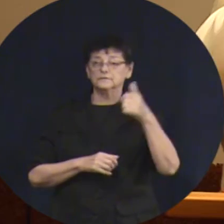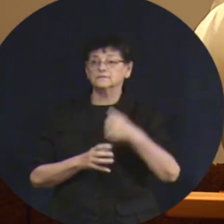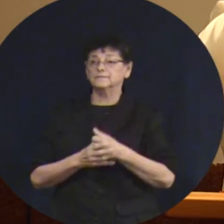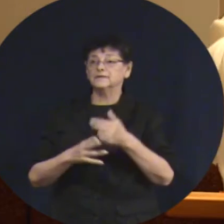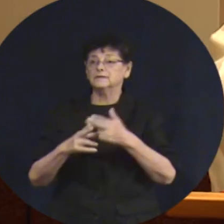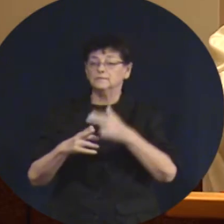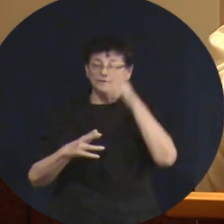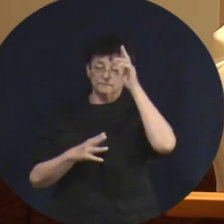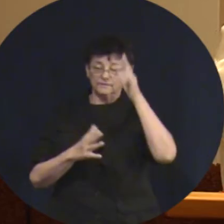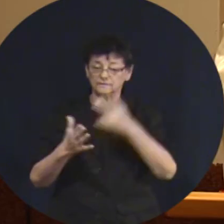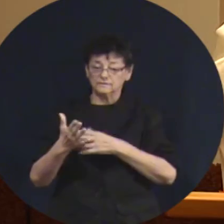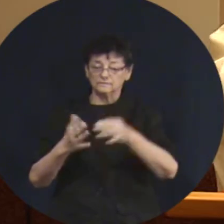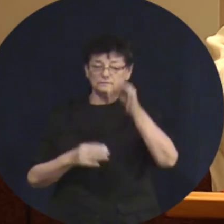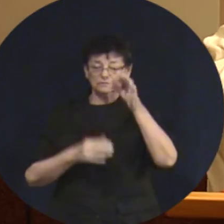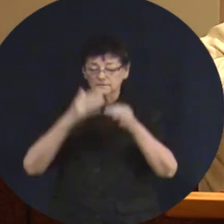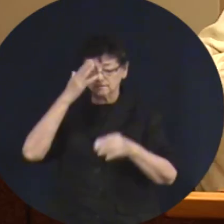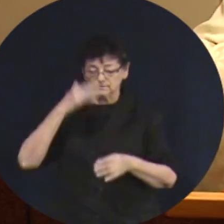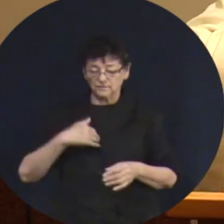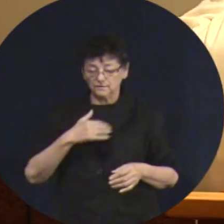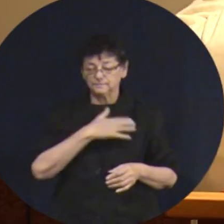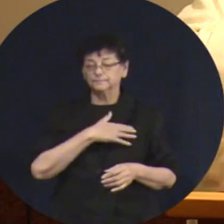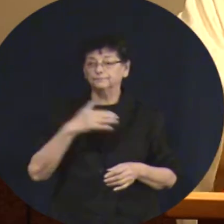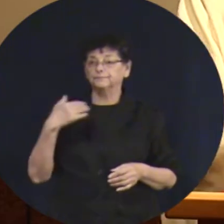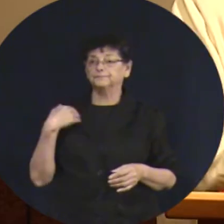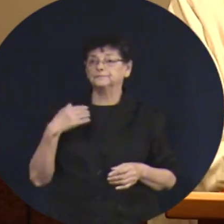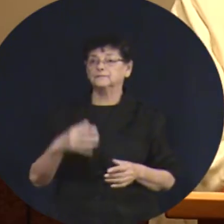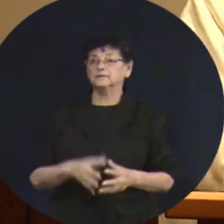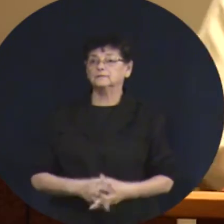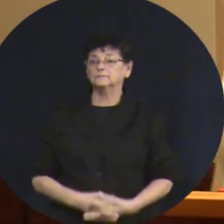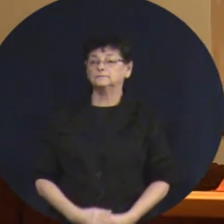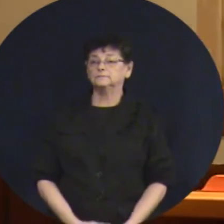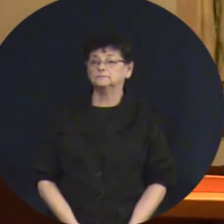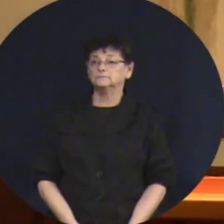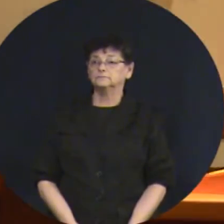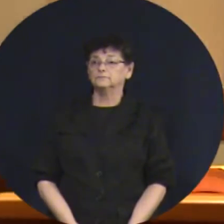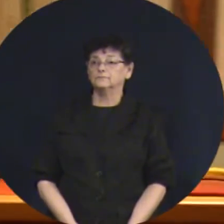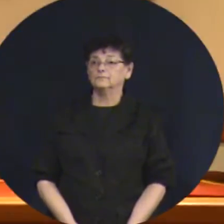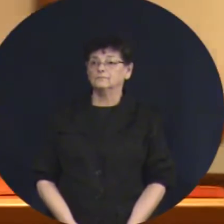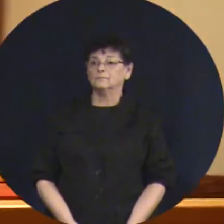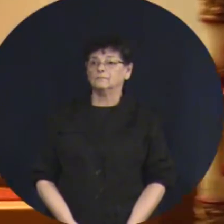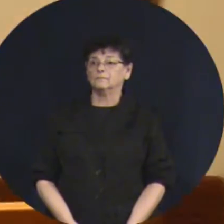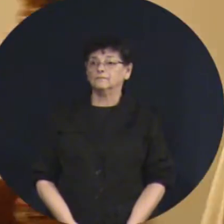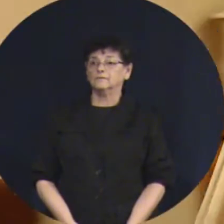In the name of the Father, and of the Son, and of the Holy Spirit. Amen. Amen.